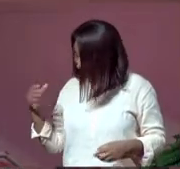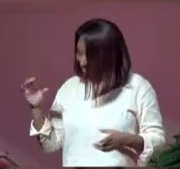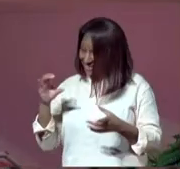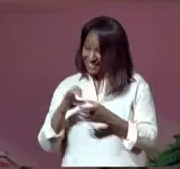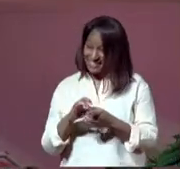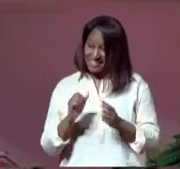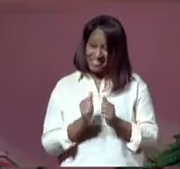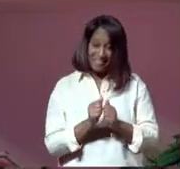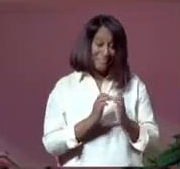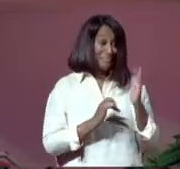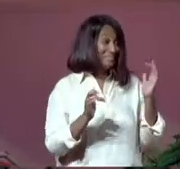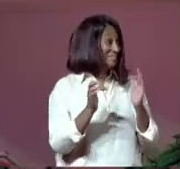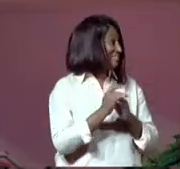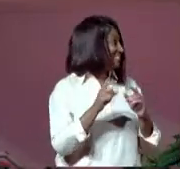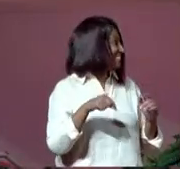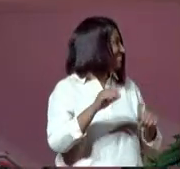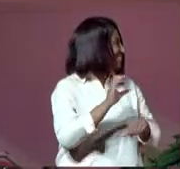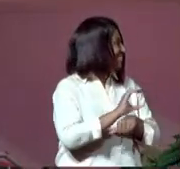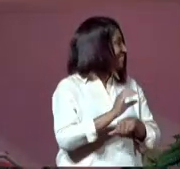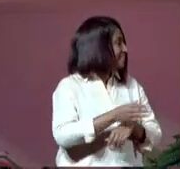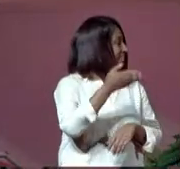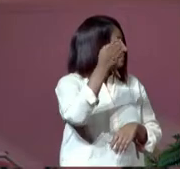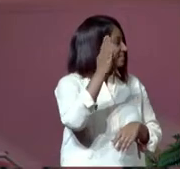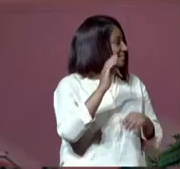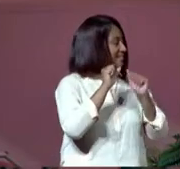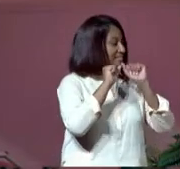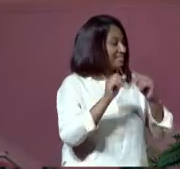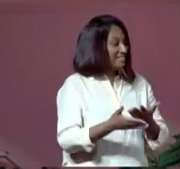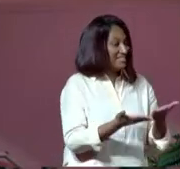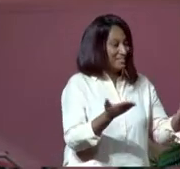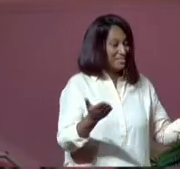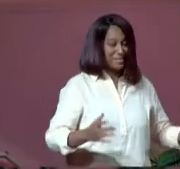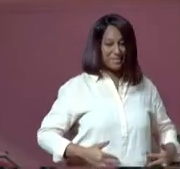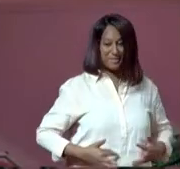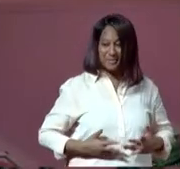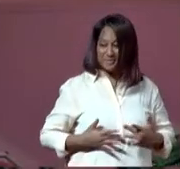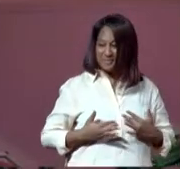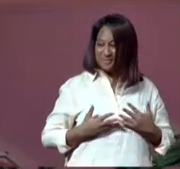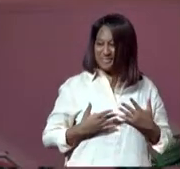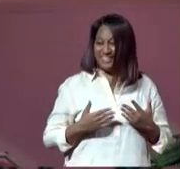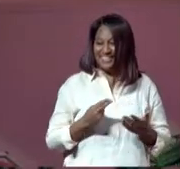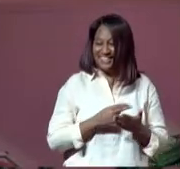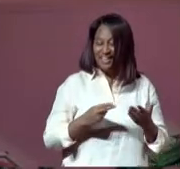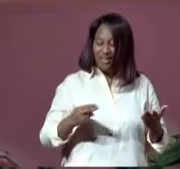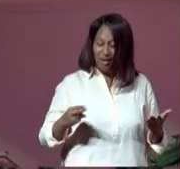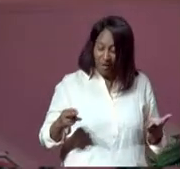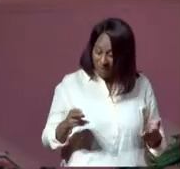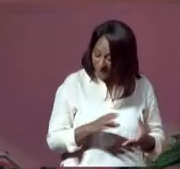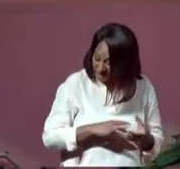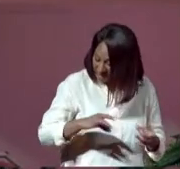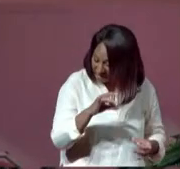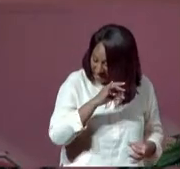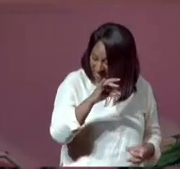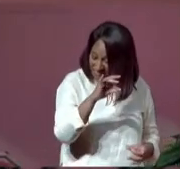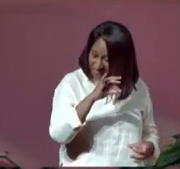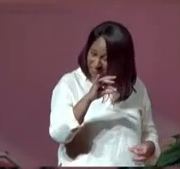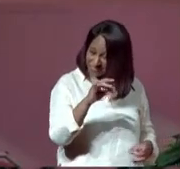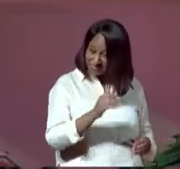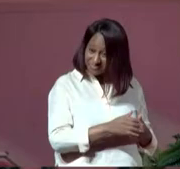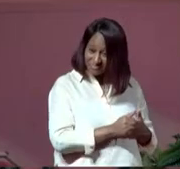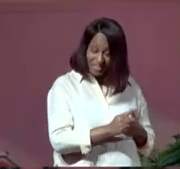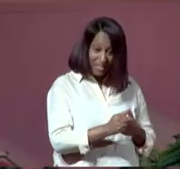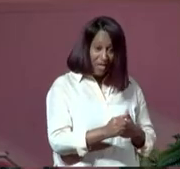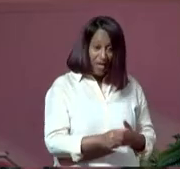your church. God bless them. Fill them with your Holy Spirit. Order their lives in your